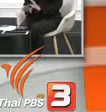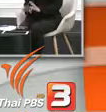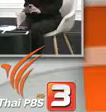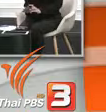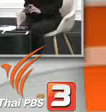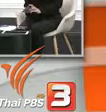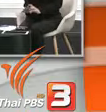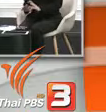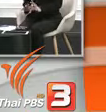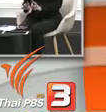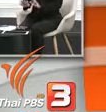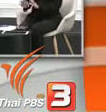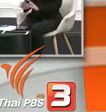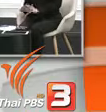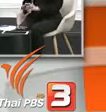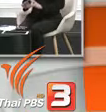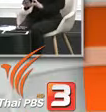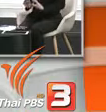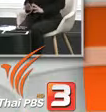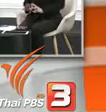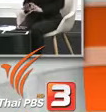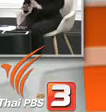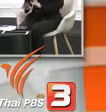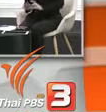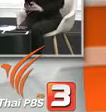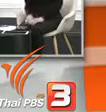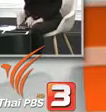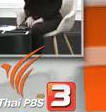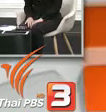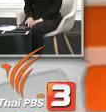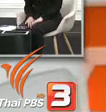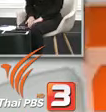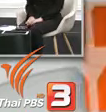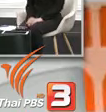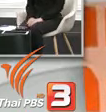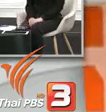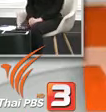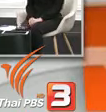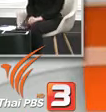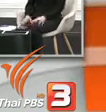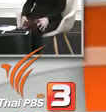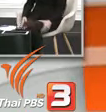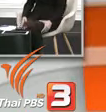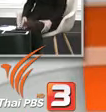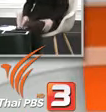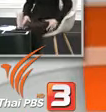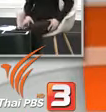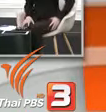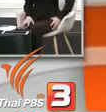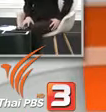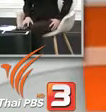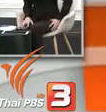what Thanachol has been doing, has been done, or the question about him hasn't been discussed very